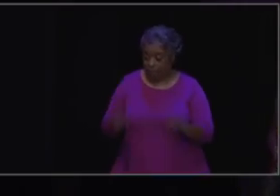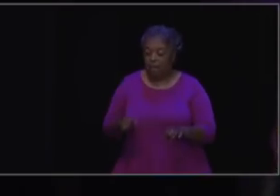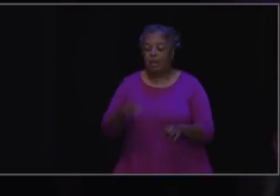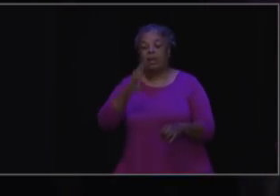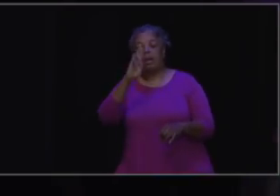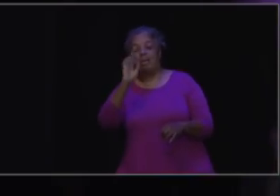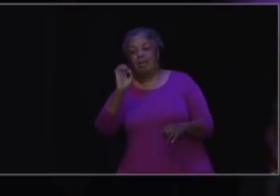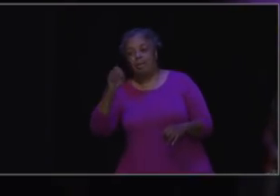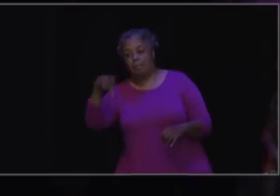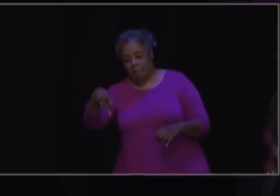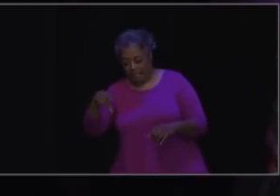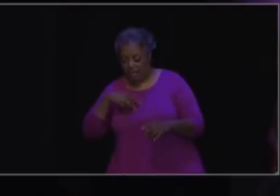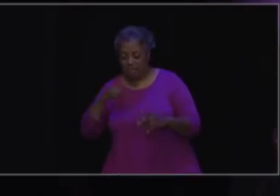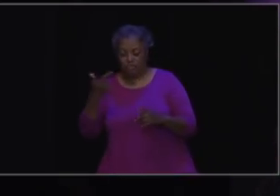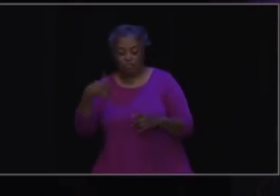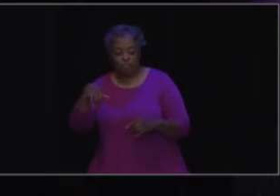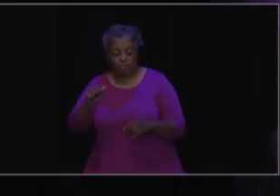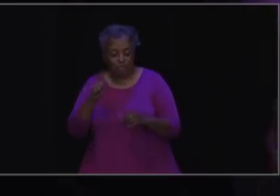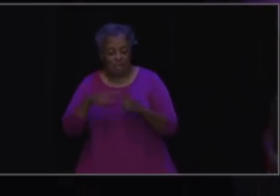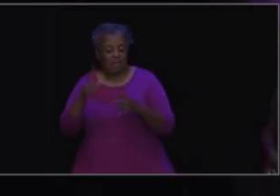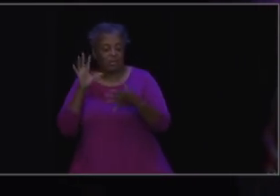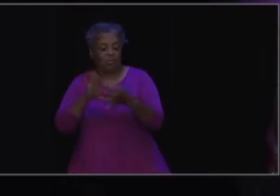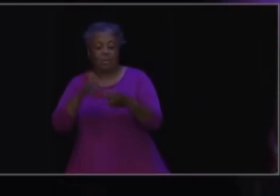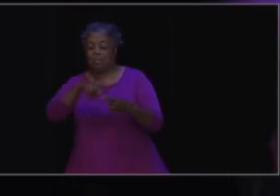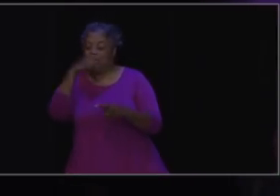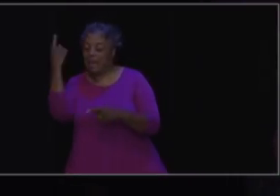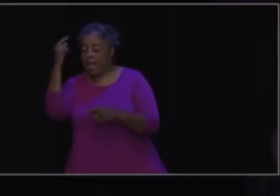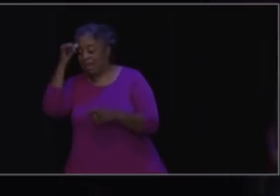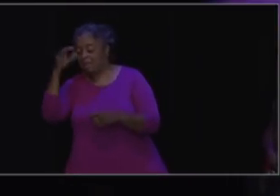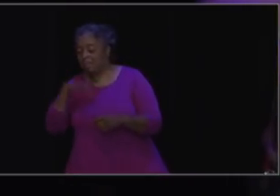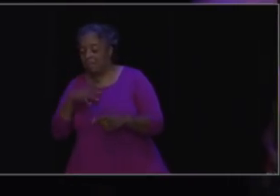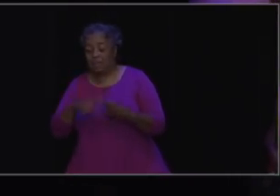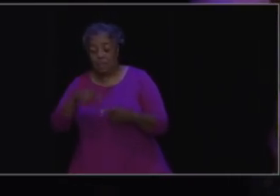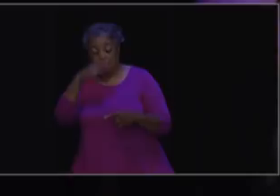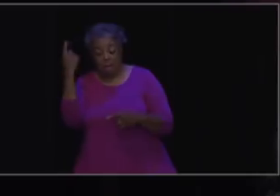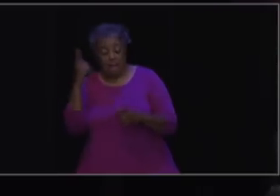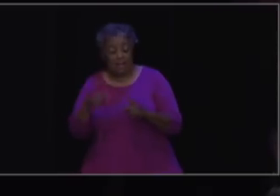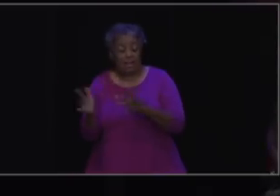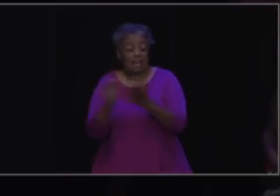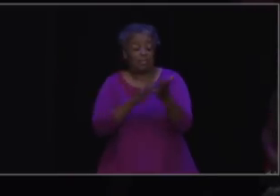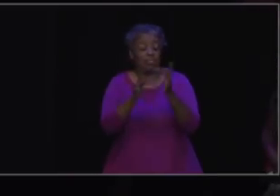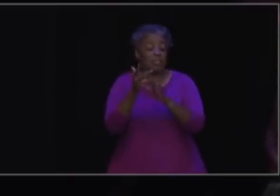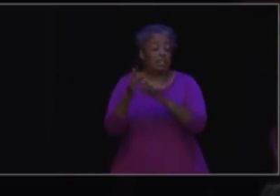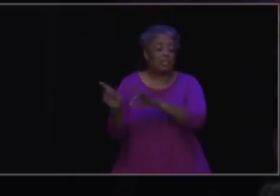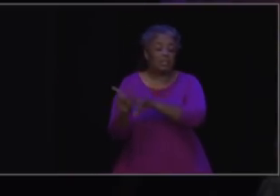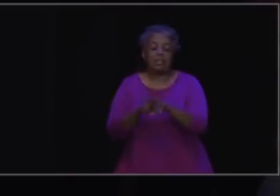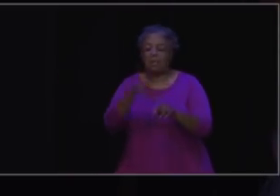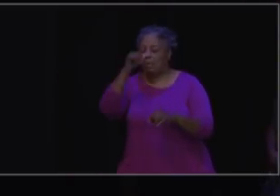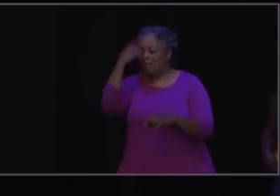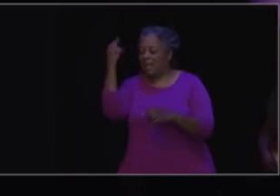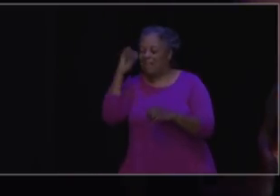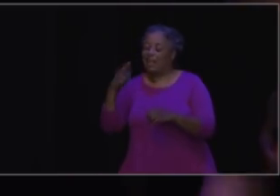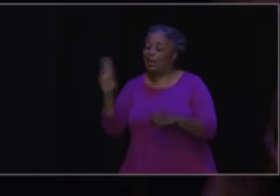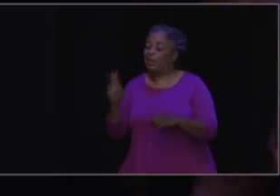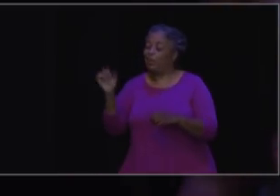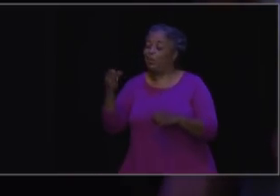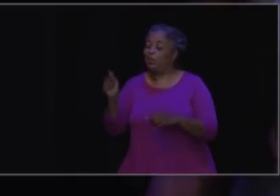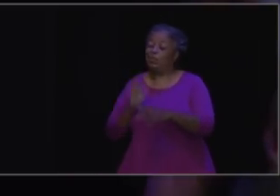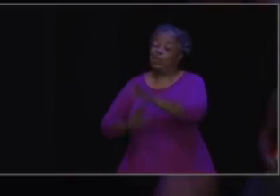Georgia Ave Day, Unifest. Black as the beat into the white meat. Black like Jesus, black like U Street used to